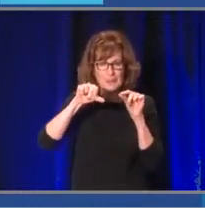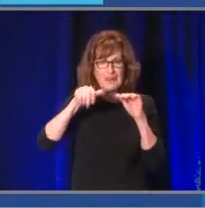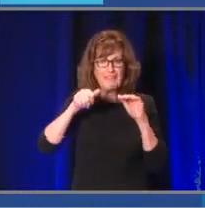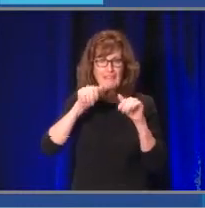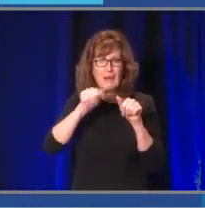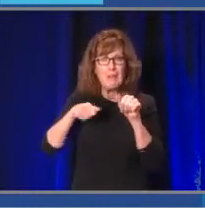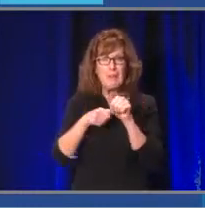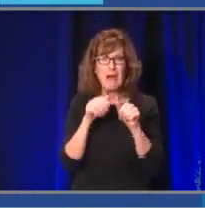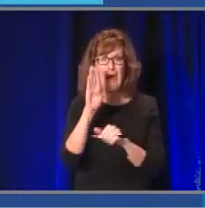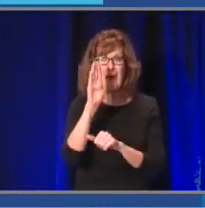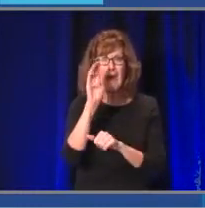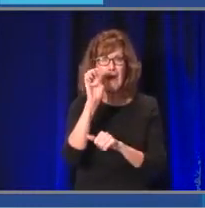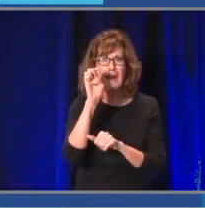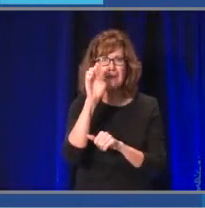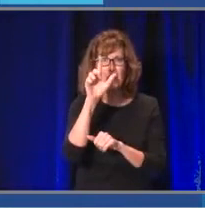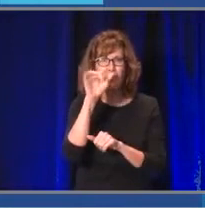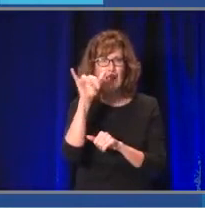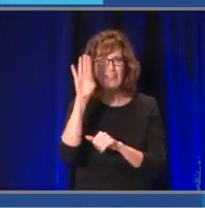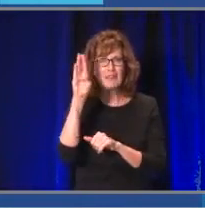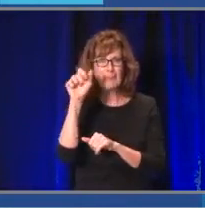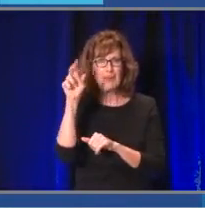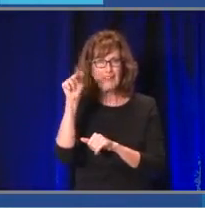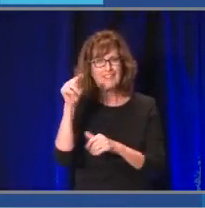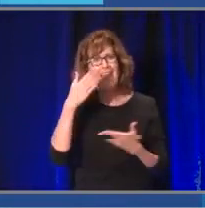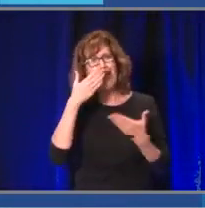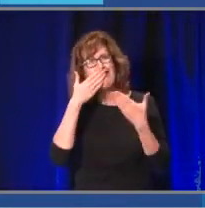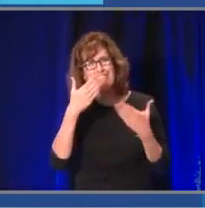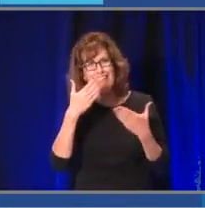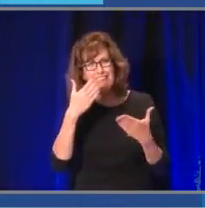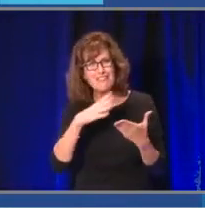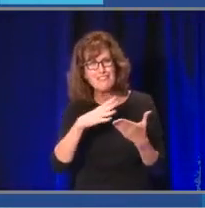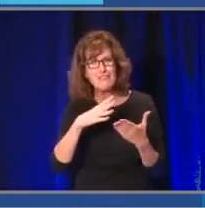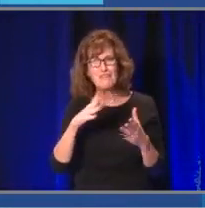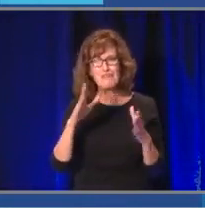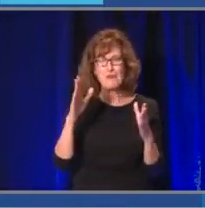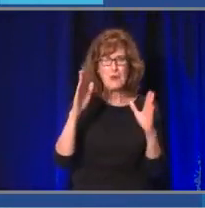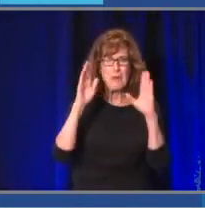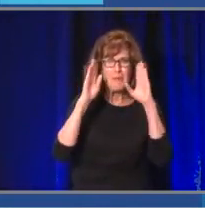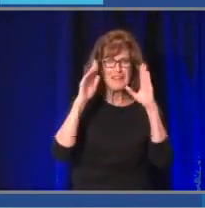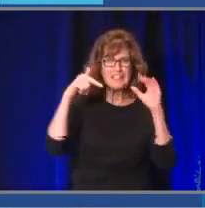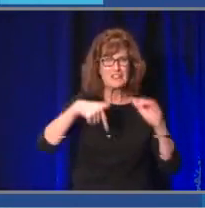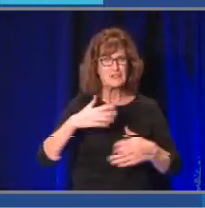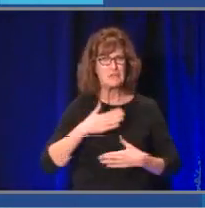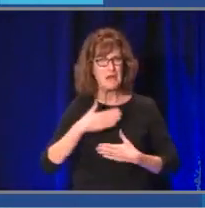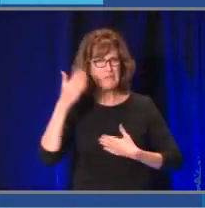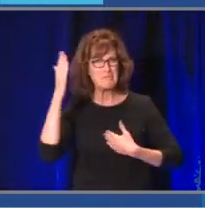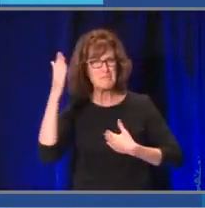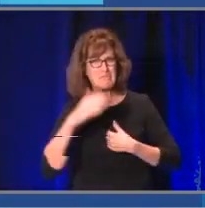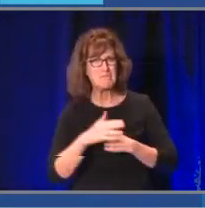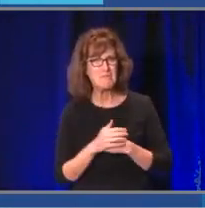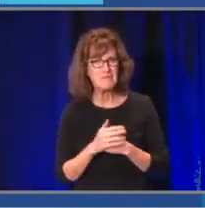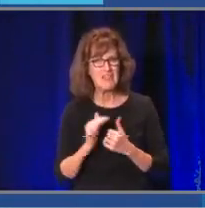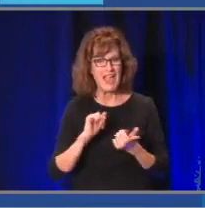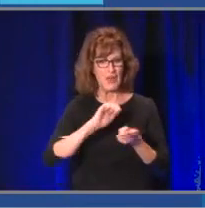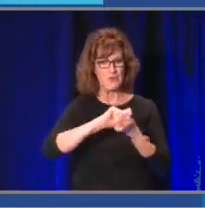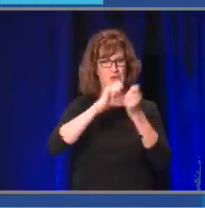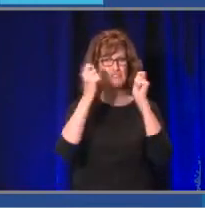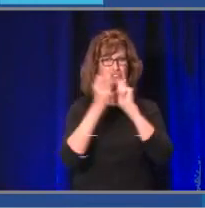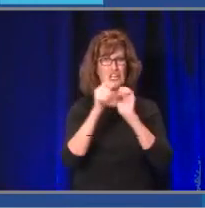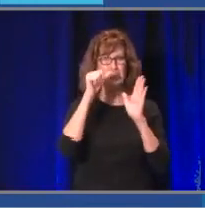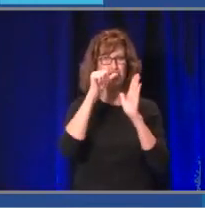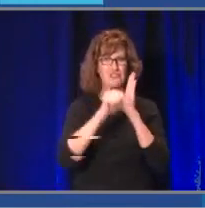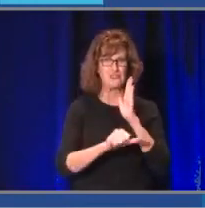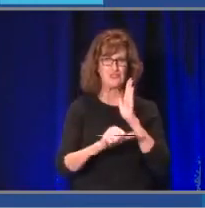button. I want to thank you for listening on how we're transforming prostatectomy surgery in patients here at Hackensack